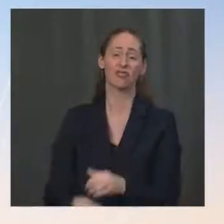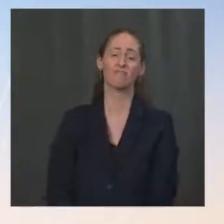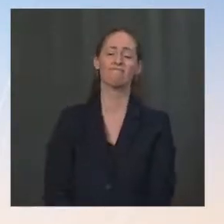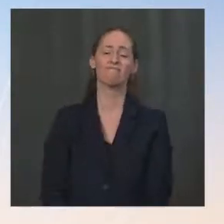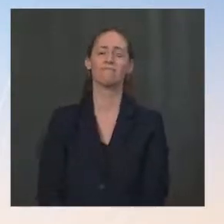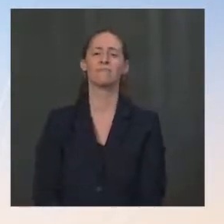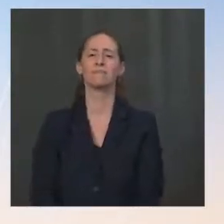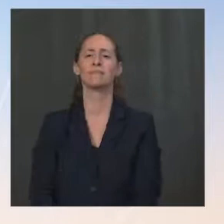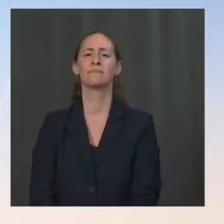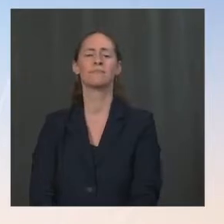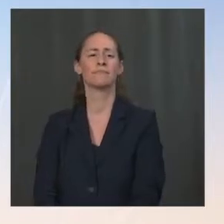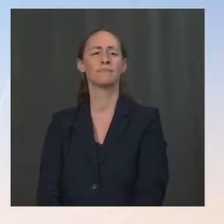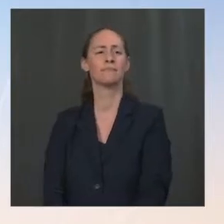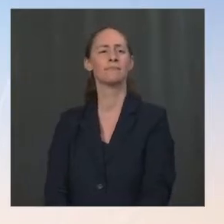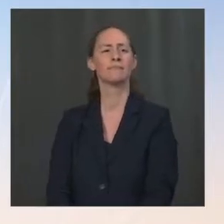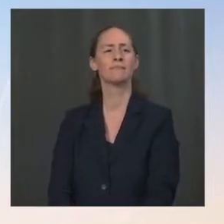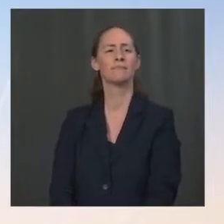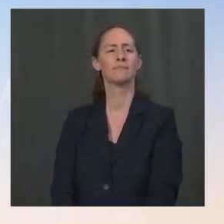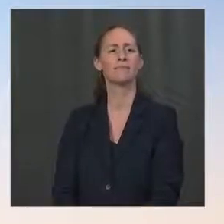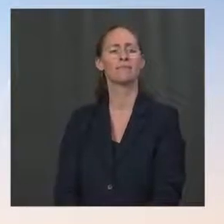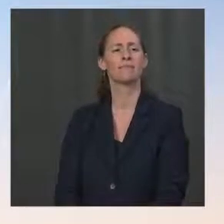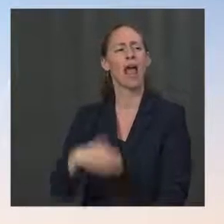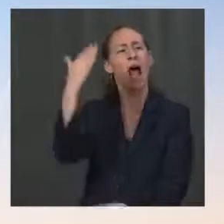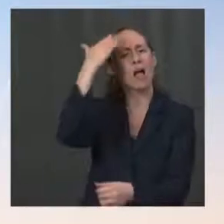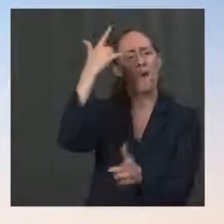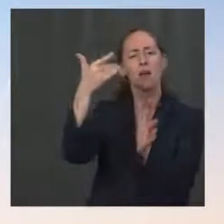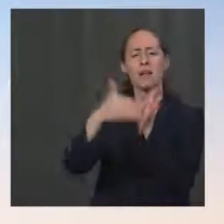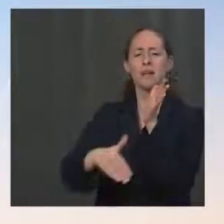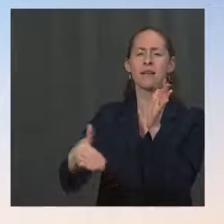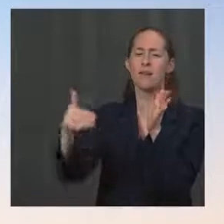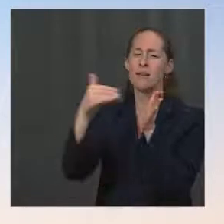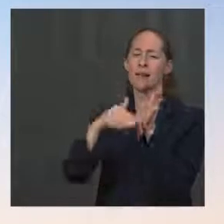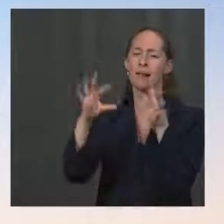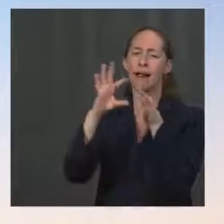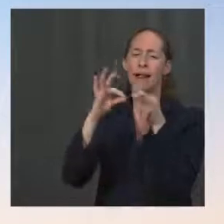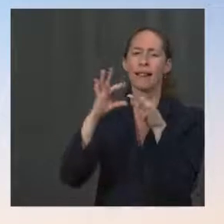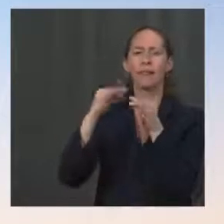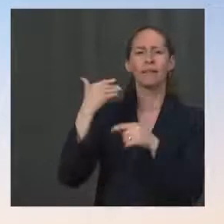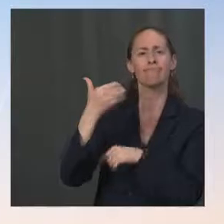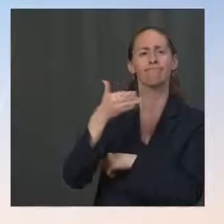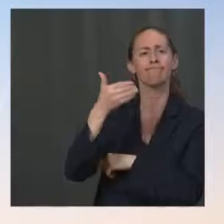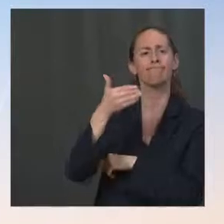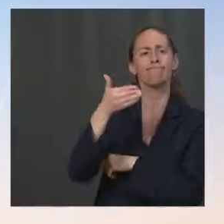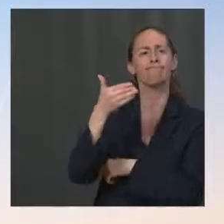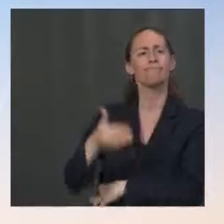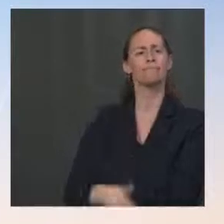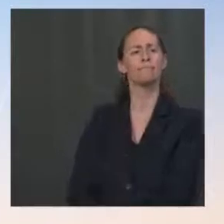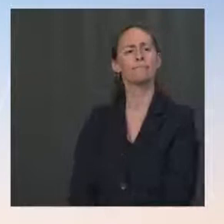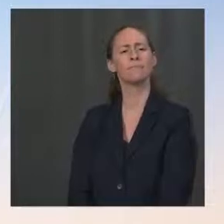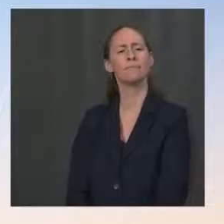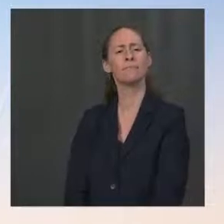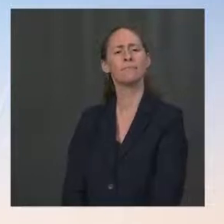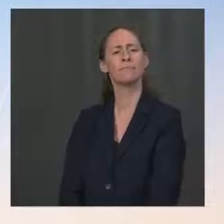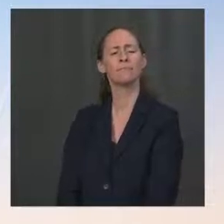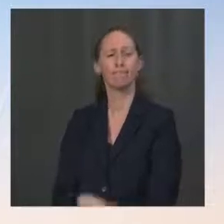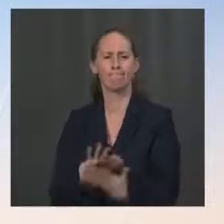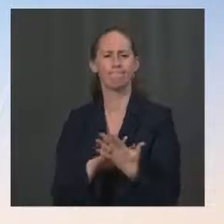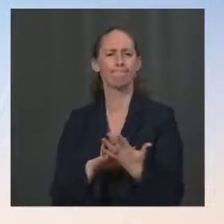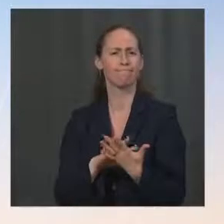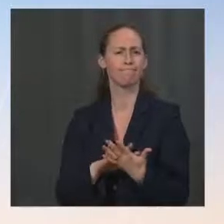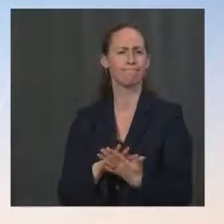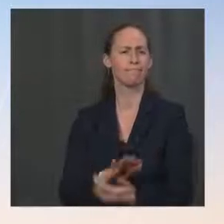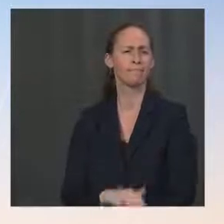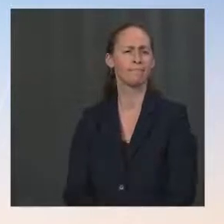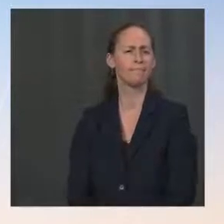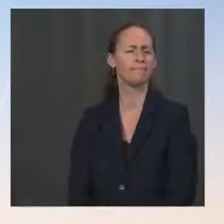but you guys have said repeatedly, presented this idea that there were only 2 choices. What evidence do you have that